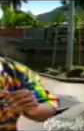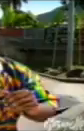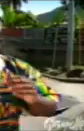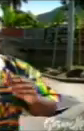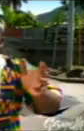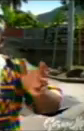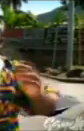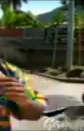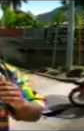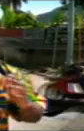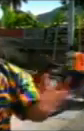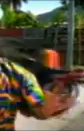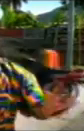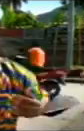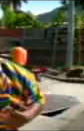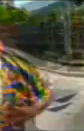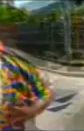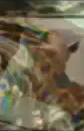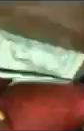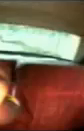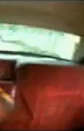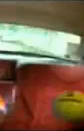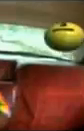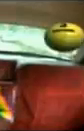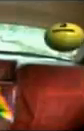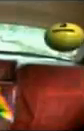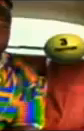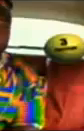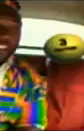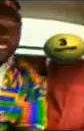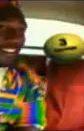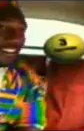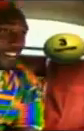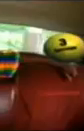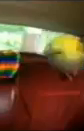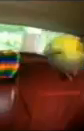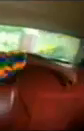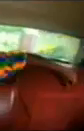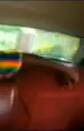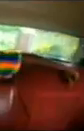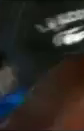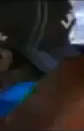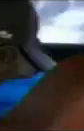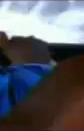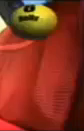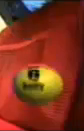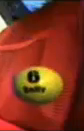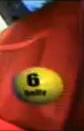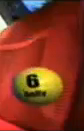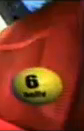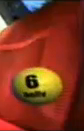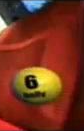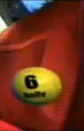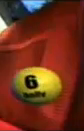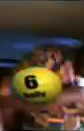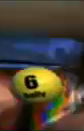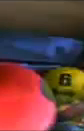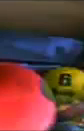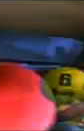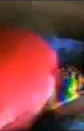Listen to this that happened to me the other day. I was on my way to work, heading to the crazy, when a big belly man jumped in my taxi with